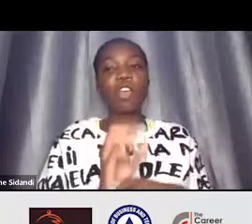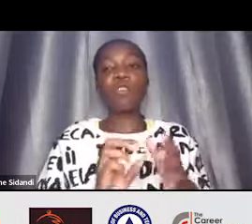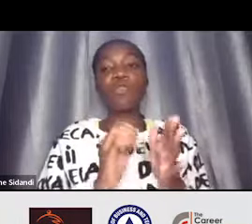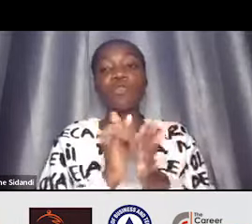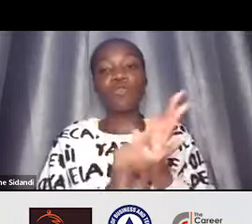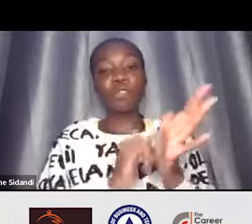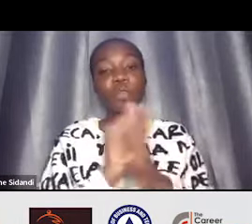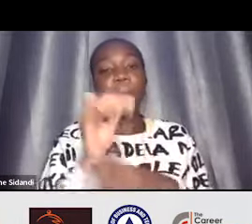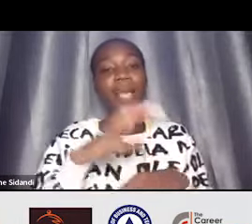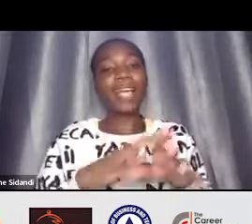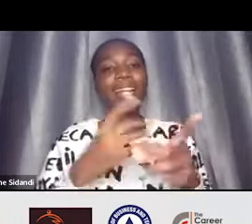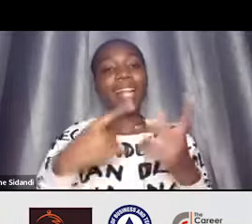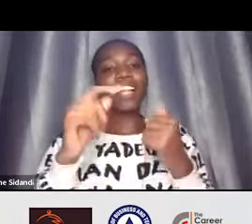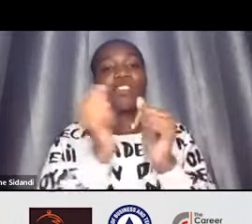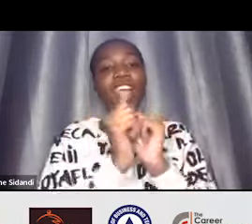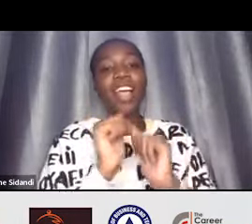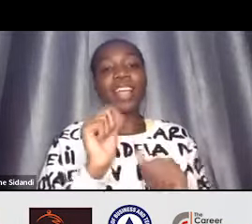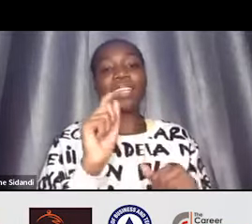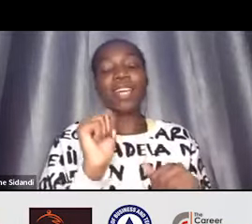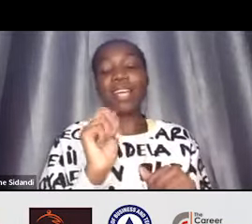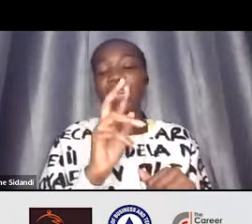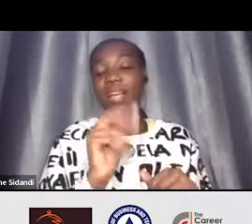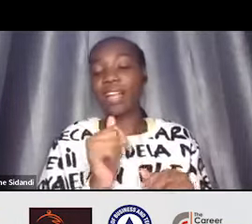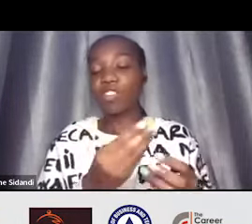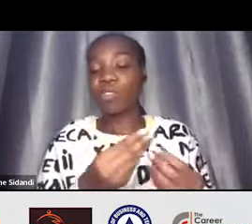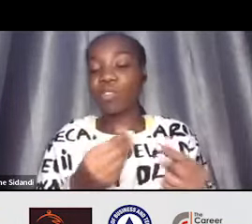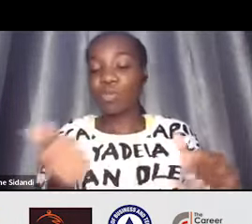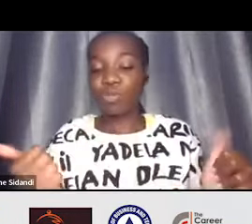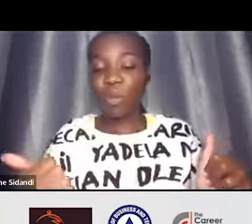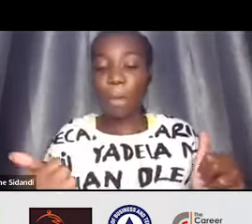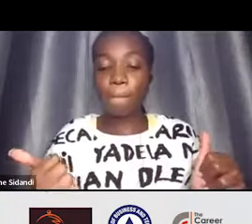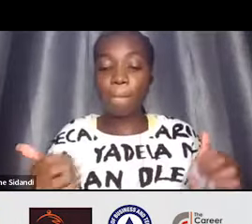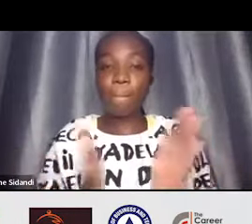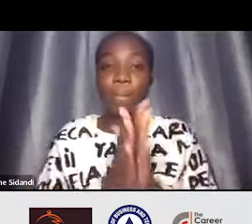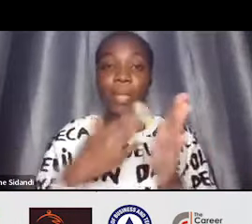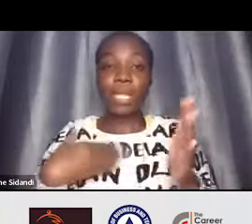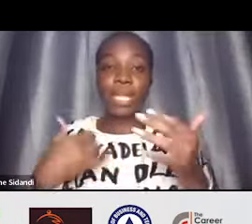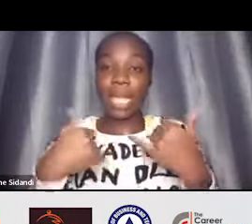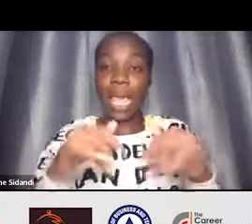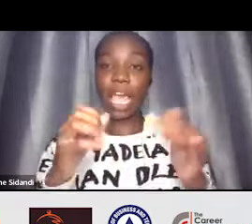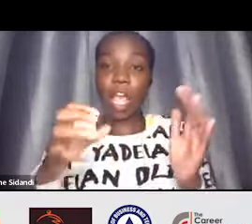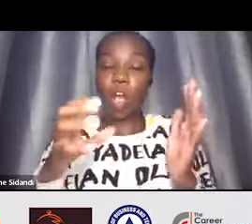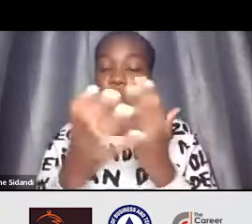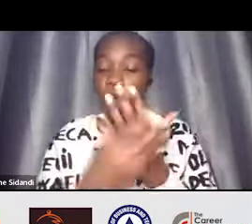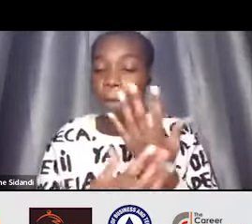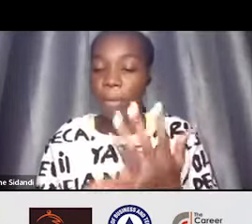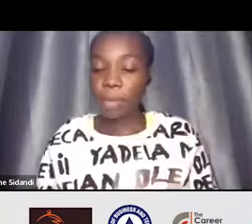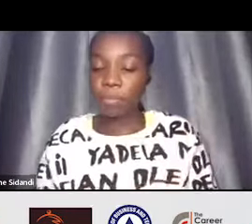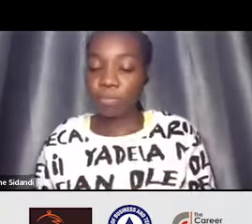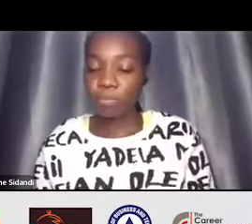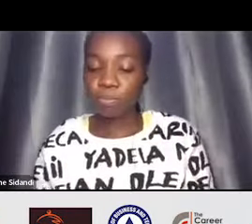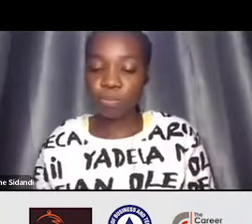Right with Atara Solutions. I'm just trying to copy the link so that you